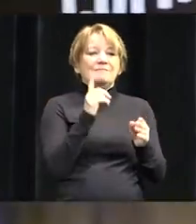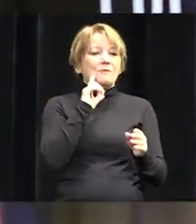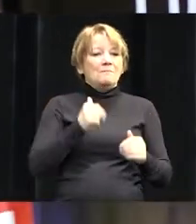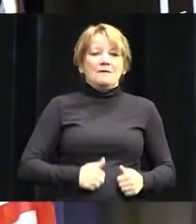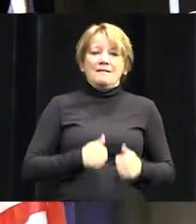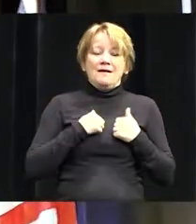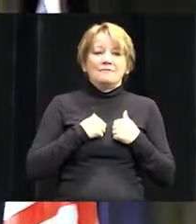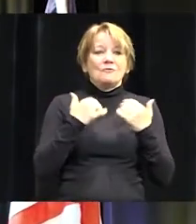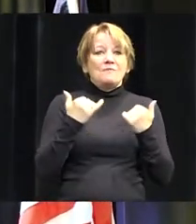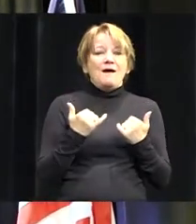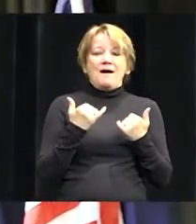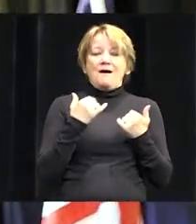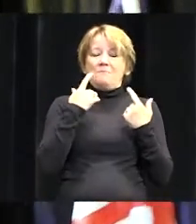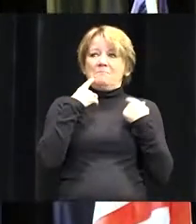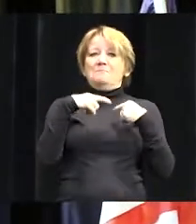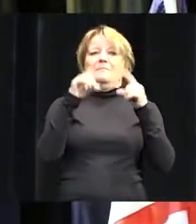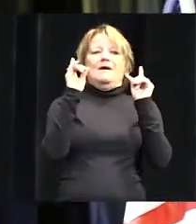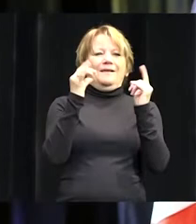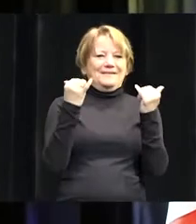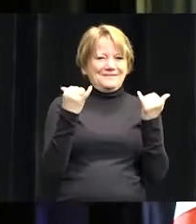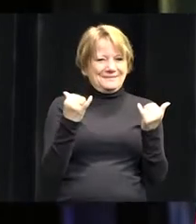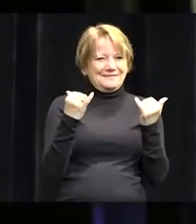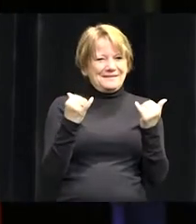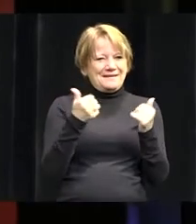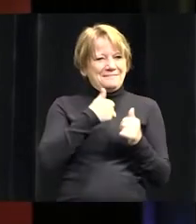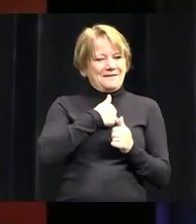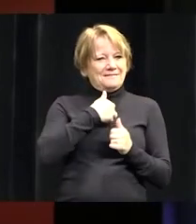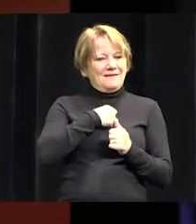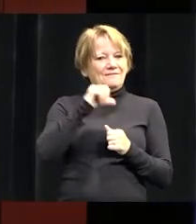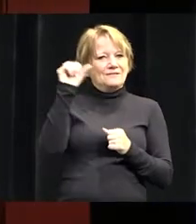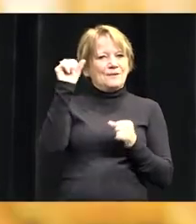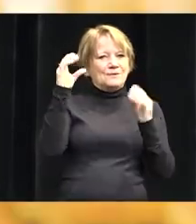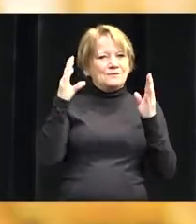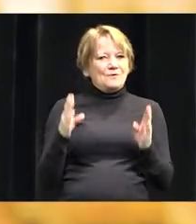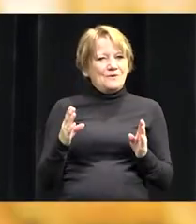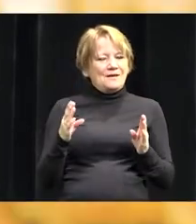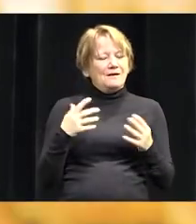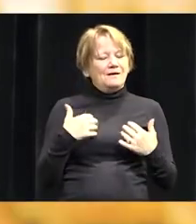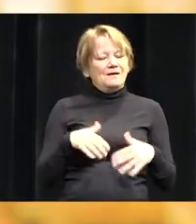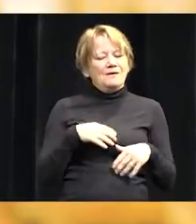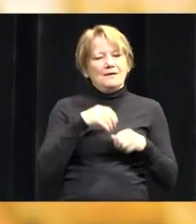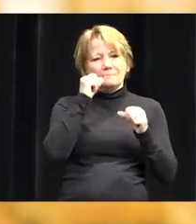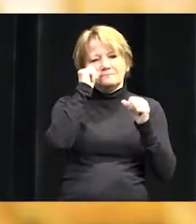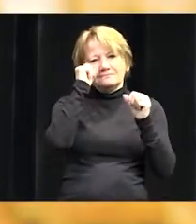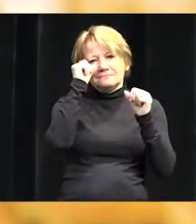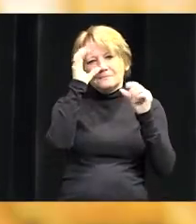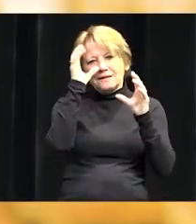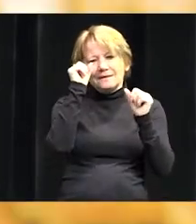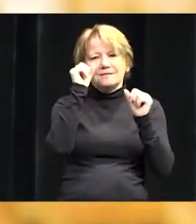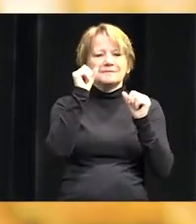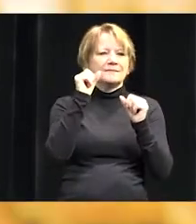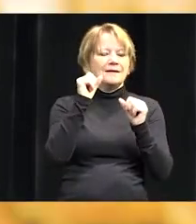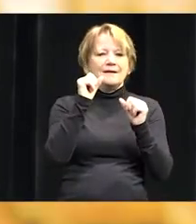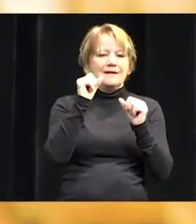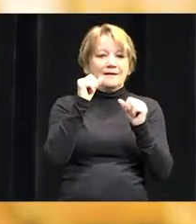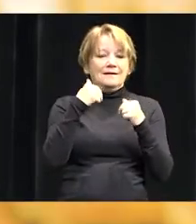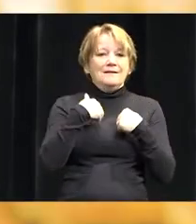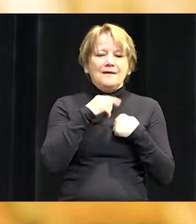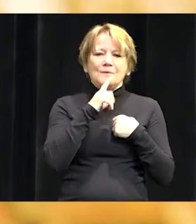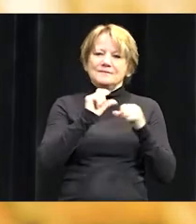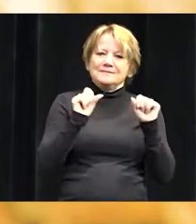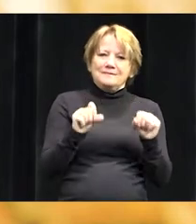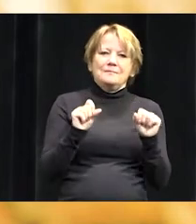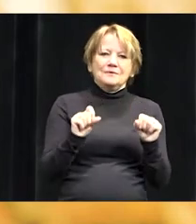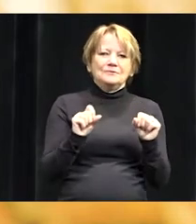life so to be sitting here today as a salutatorian i'm so amazed that